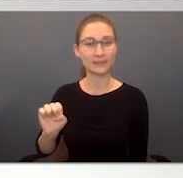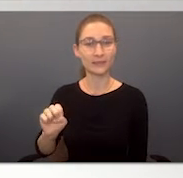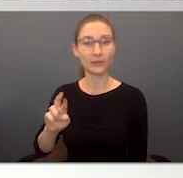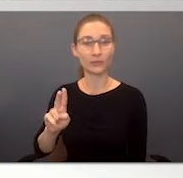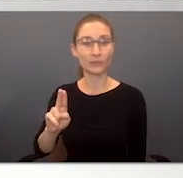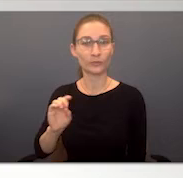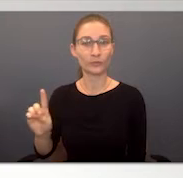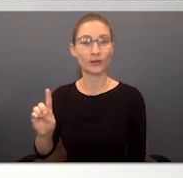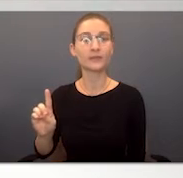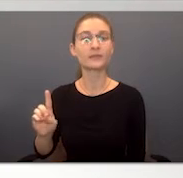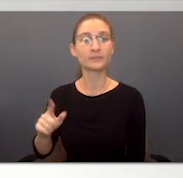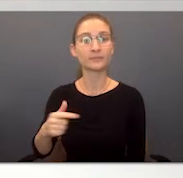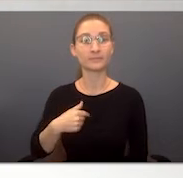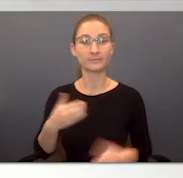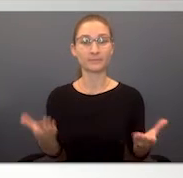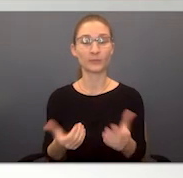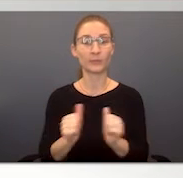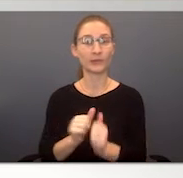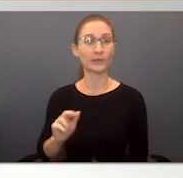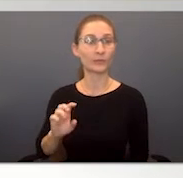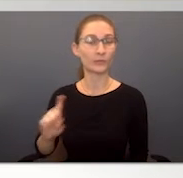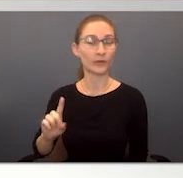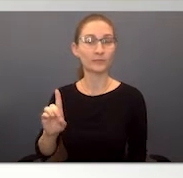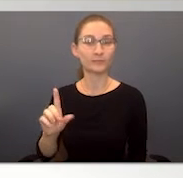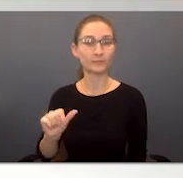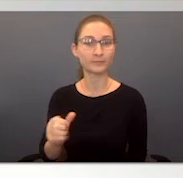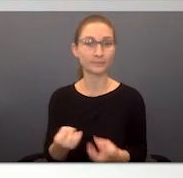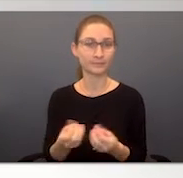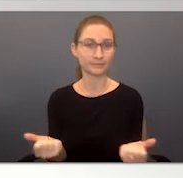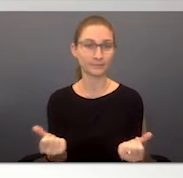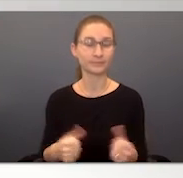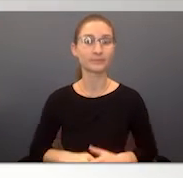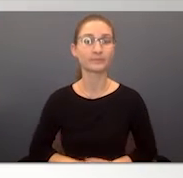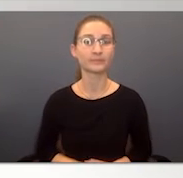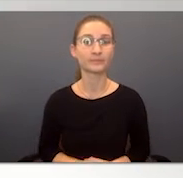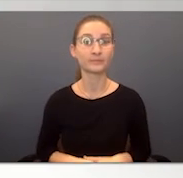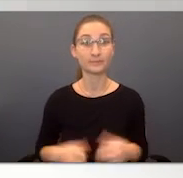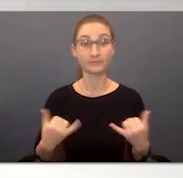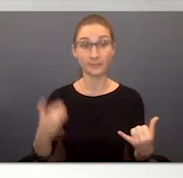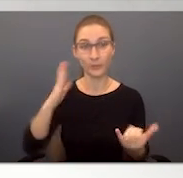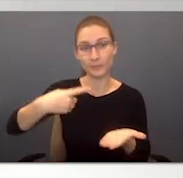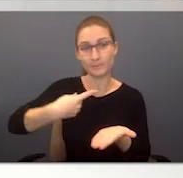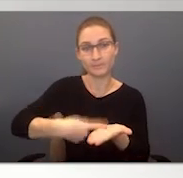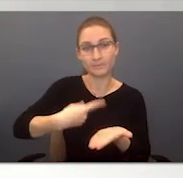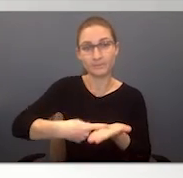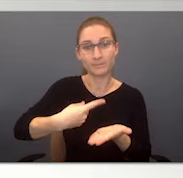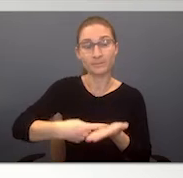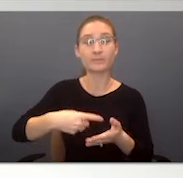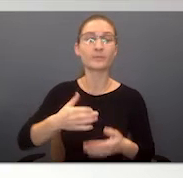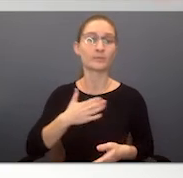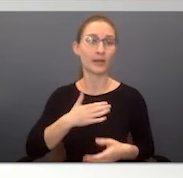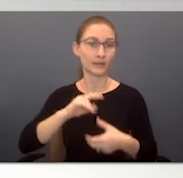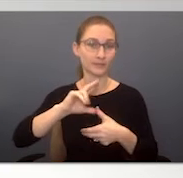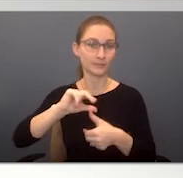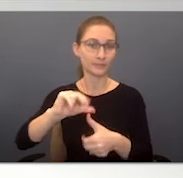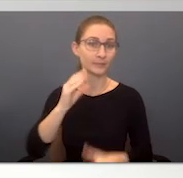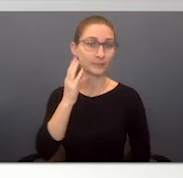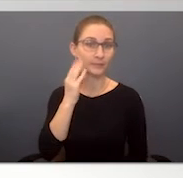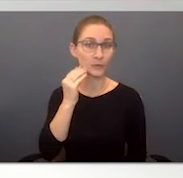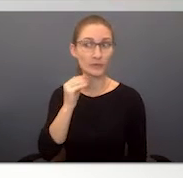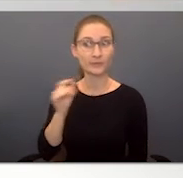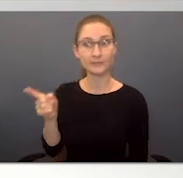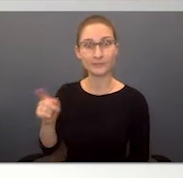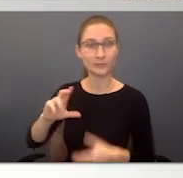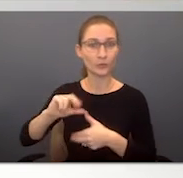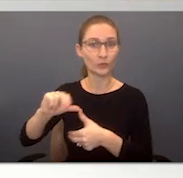Irma and the advocacy I had to do to get my house back in order. When Hurricane